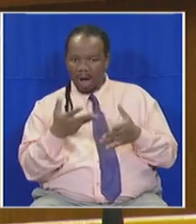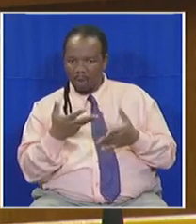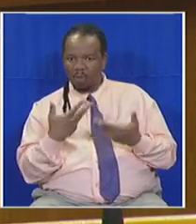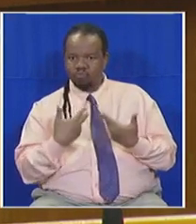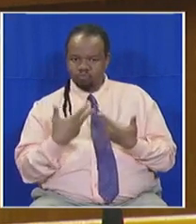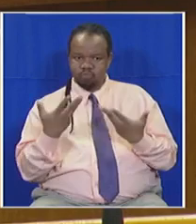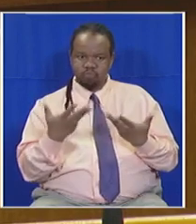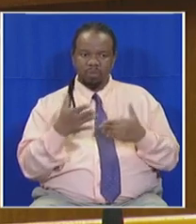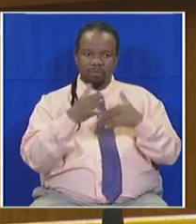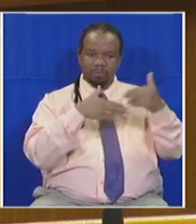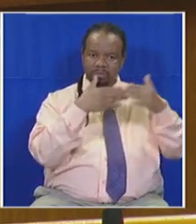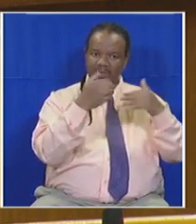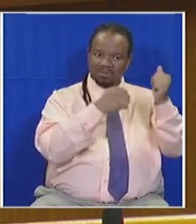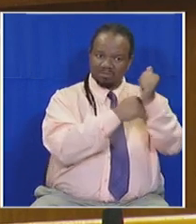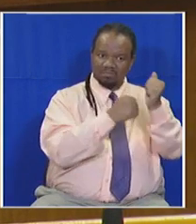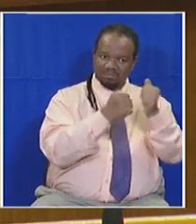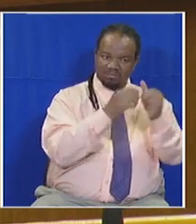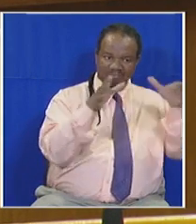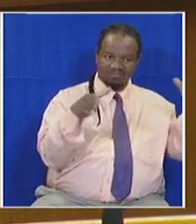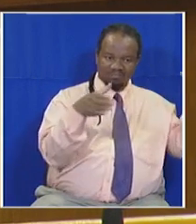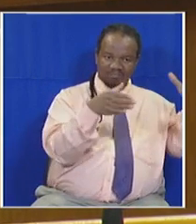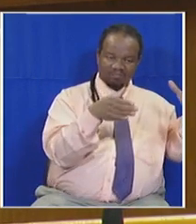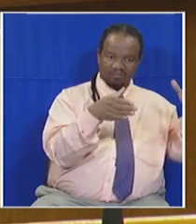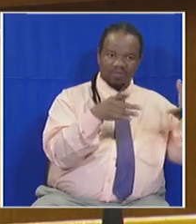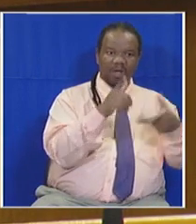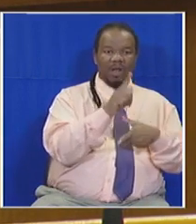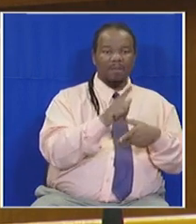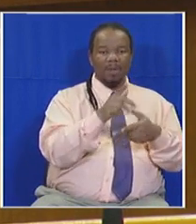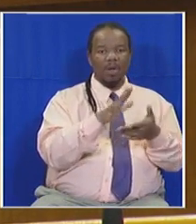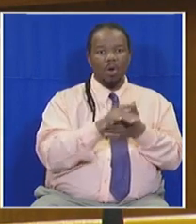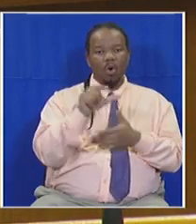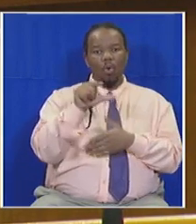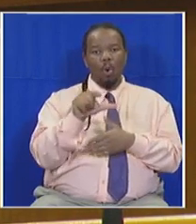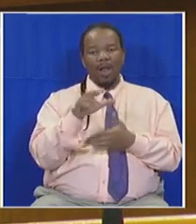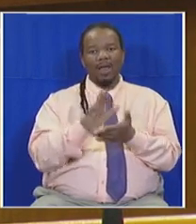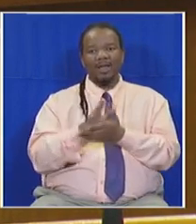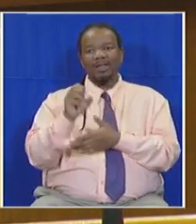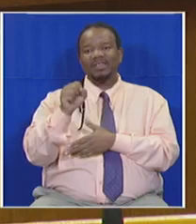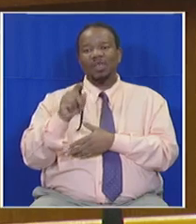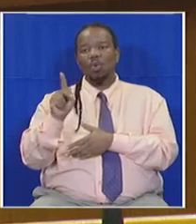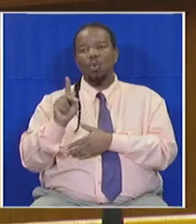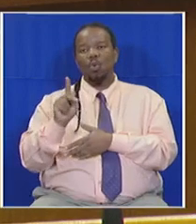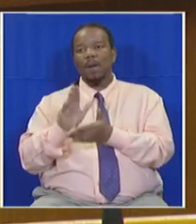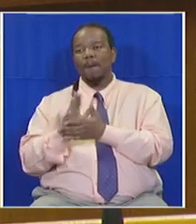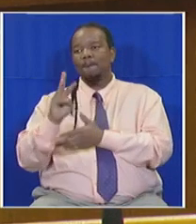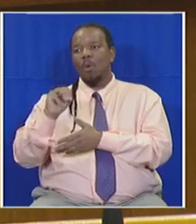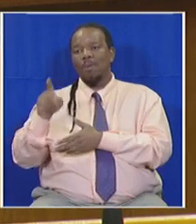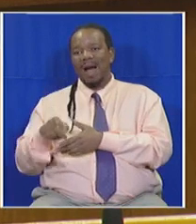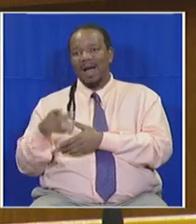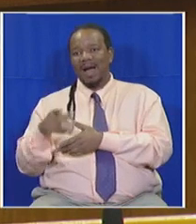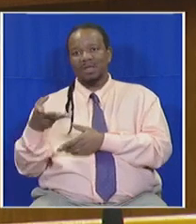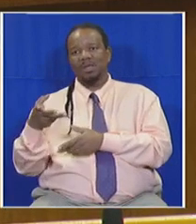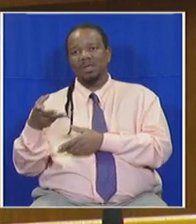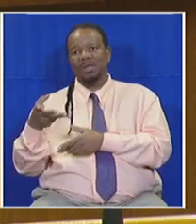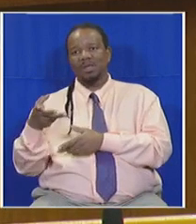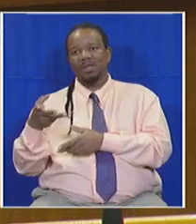reticulation infrastructure in the Ugu, Herikwala, Sikukuni, and Mopani district municipalities. The